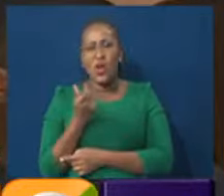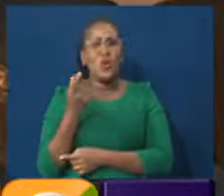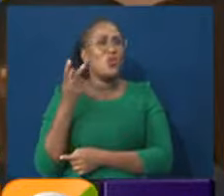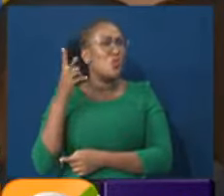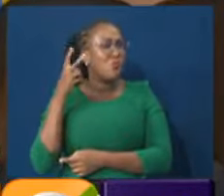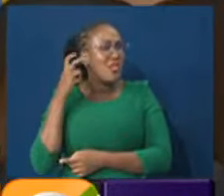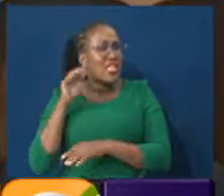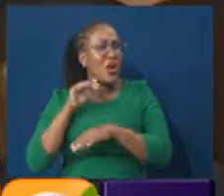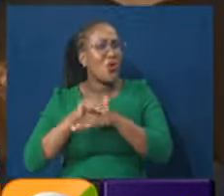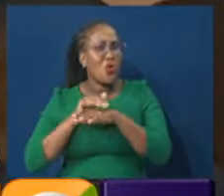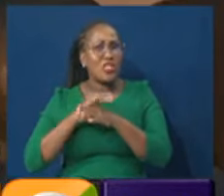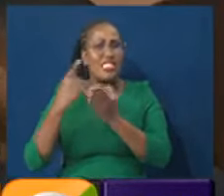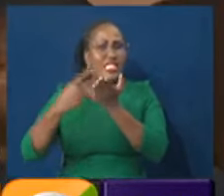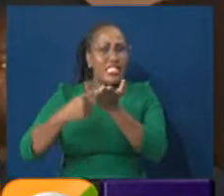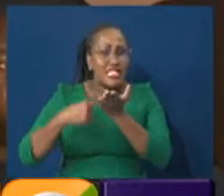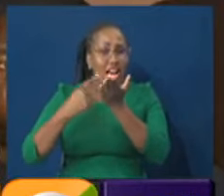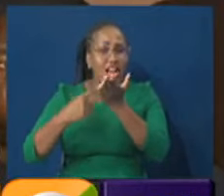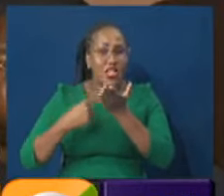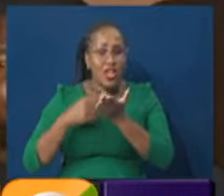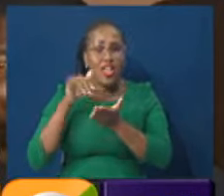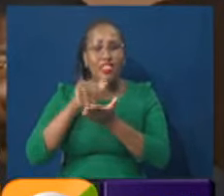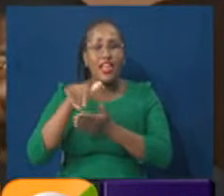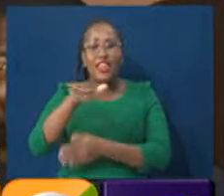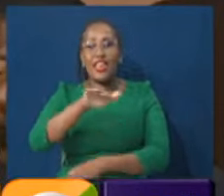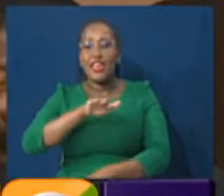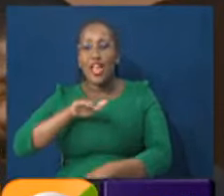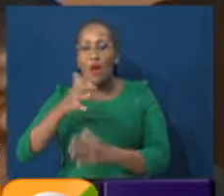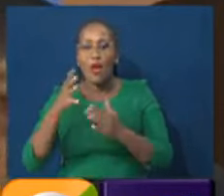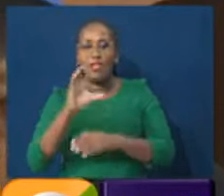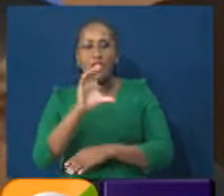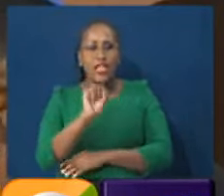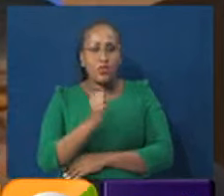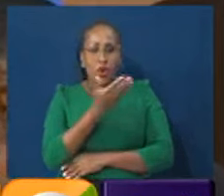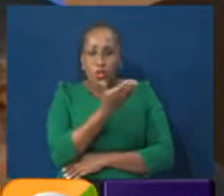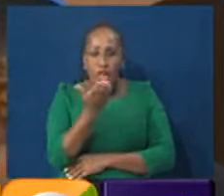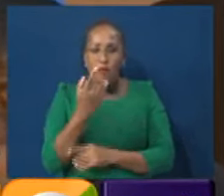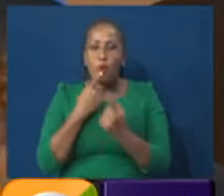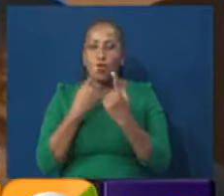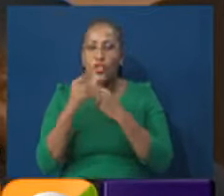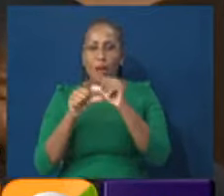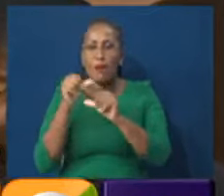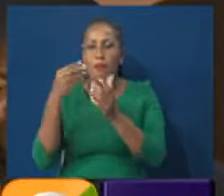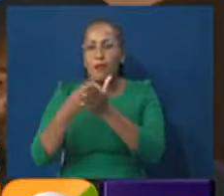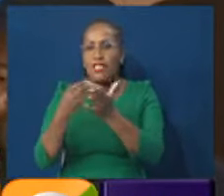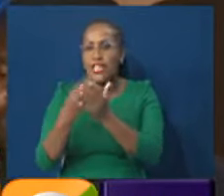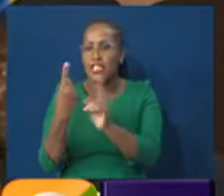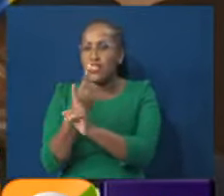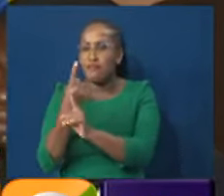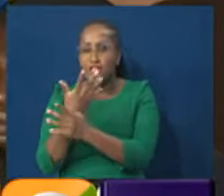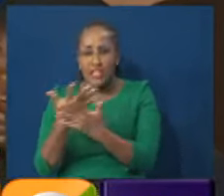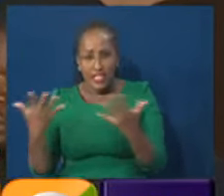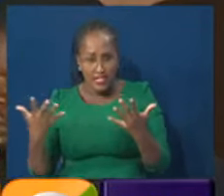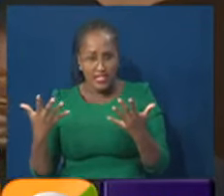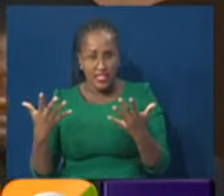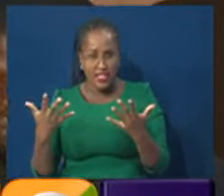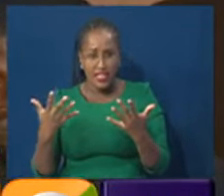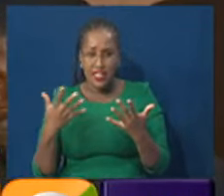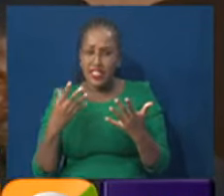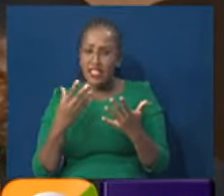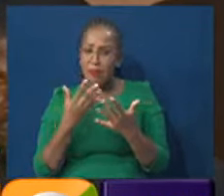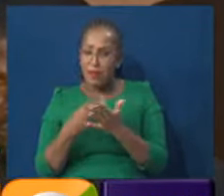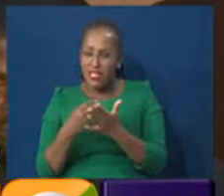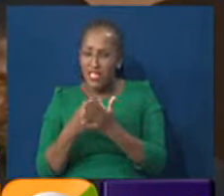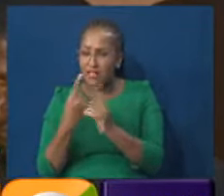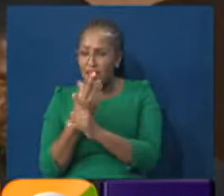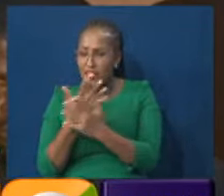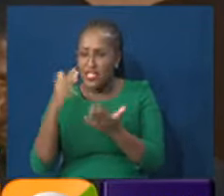sana pale katika ule ukumbi ambao mawaziri wapo pale wakizungumzia kuhusiana na bei za bidhaa, kwamba bei za bidhaa zimeshuka